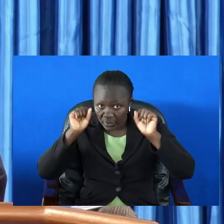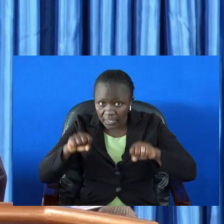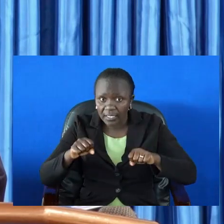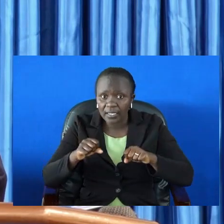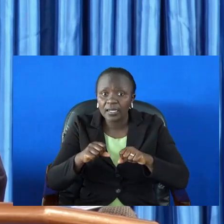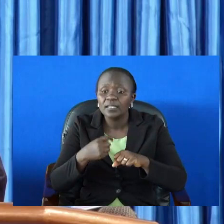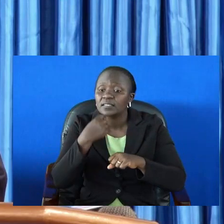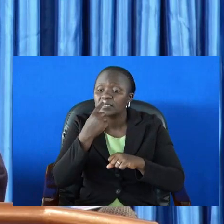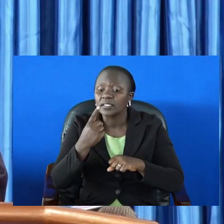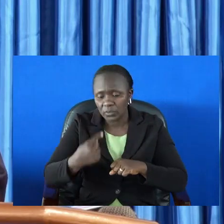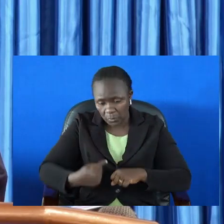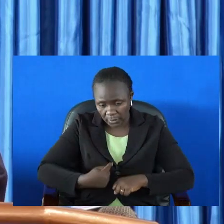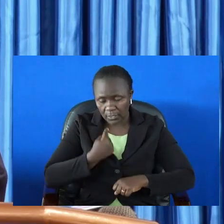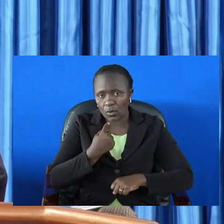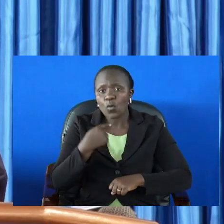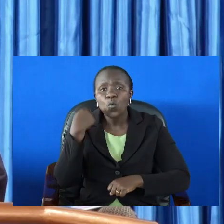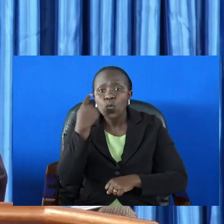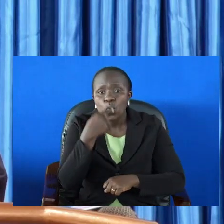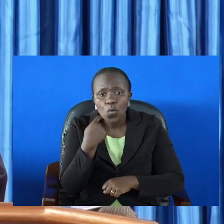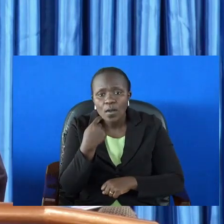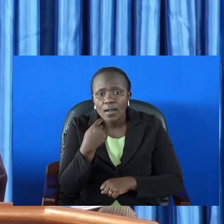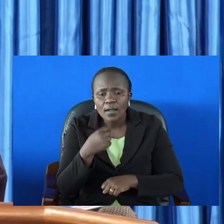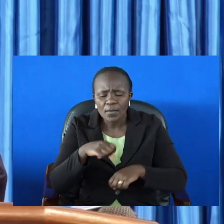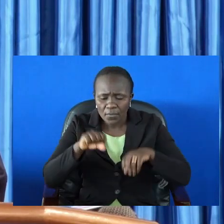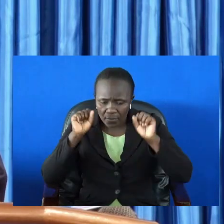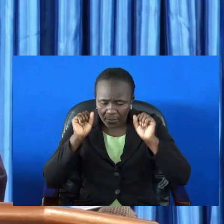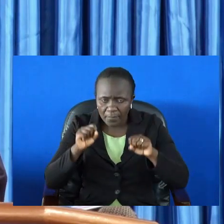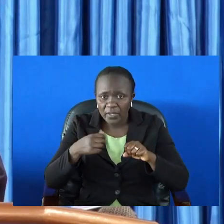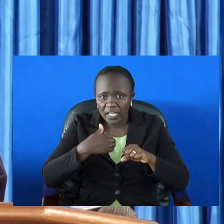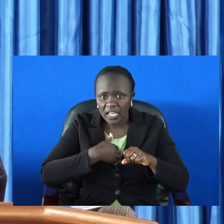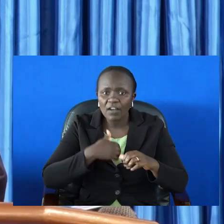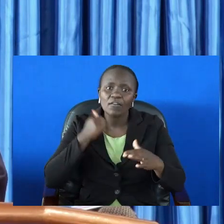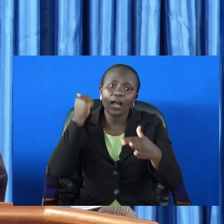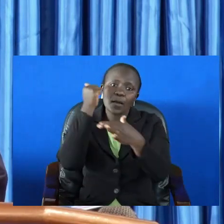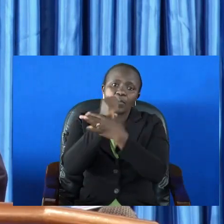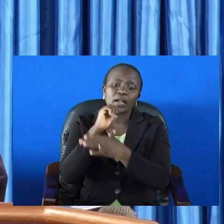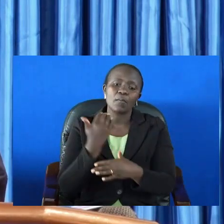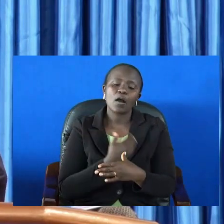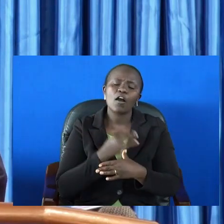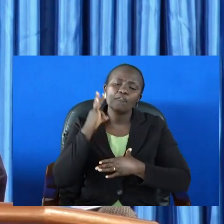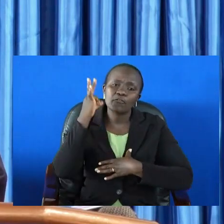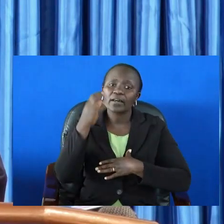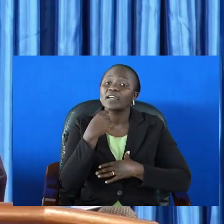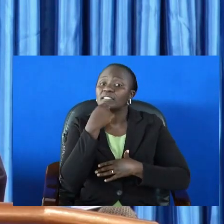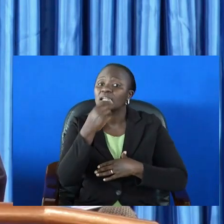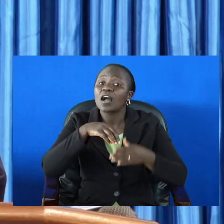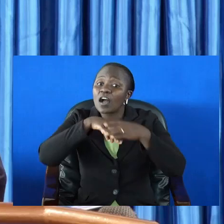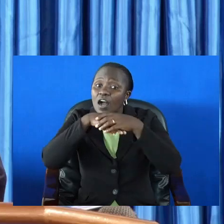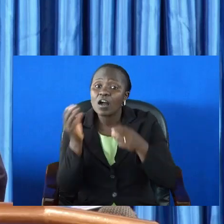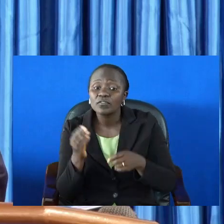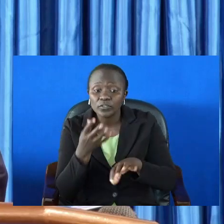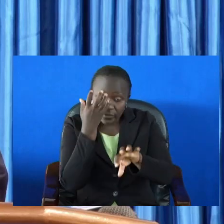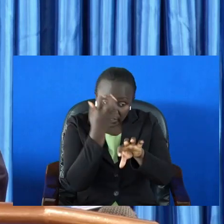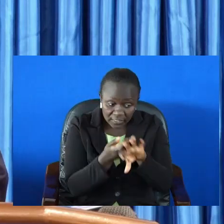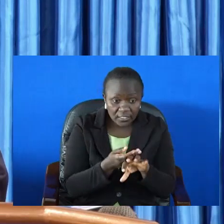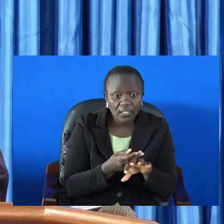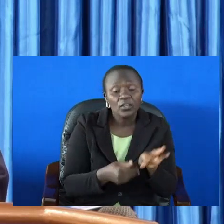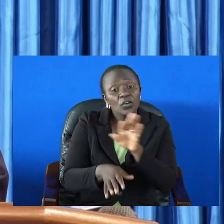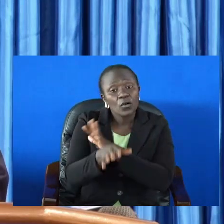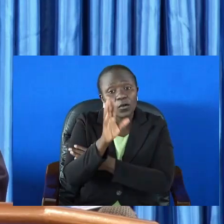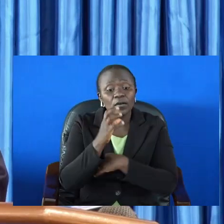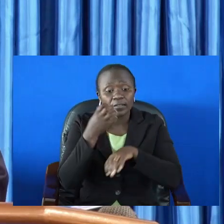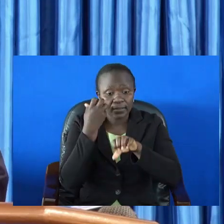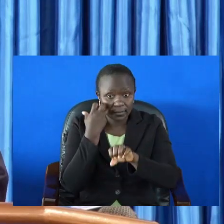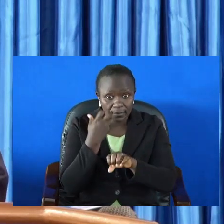say to yourself, who we have Abraham our father. I tell you, out of these stones, God